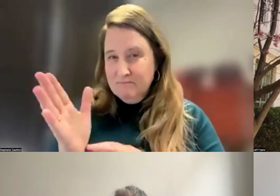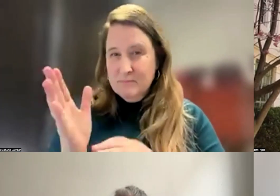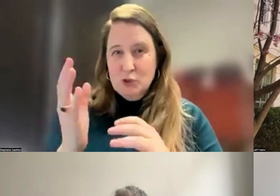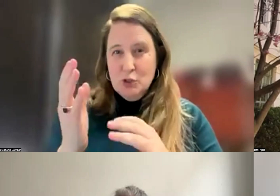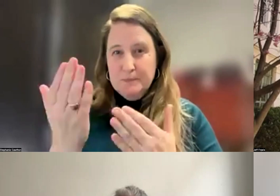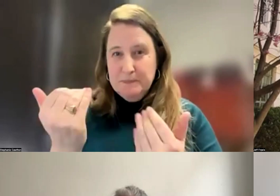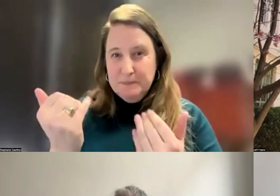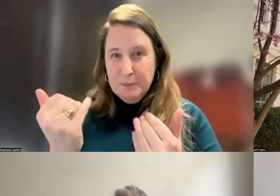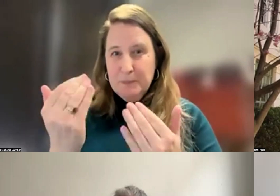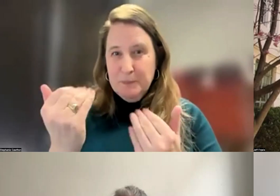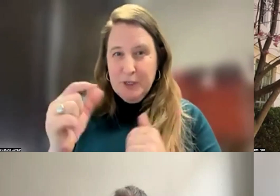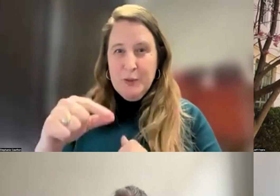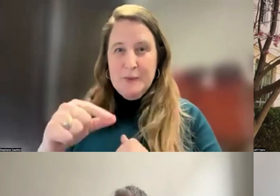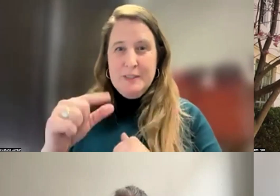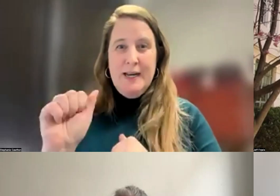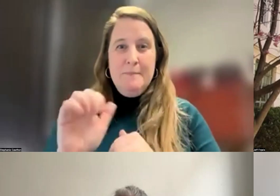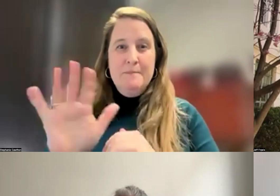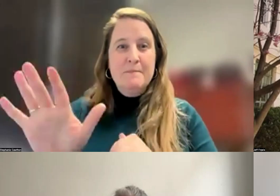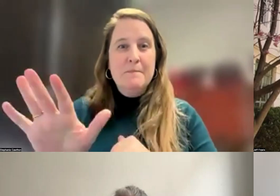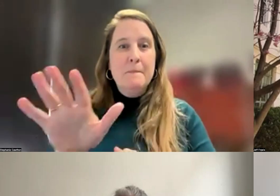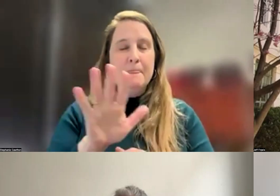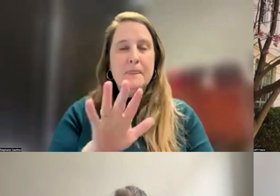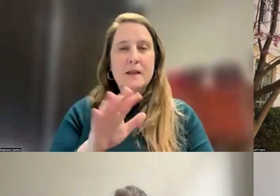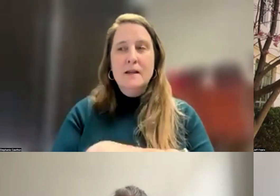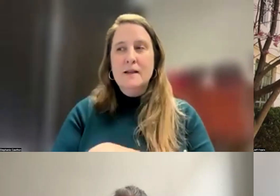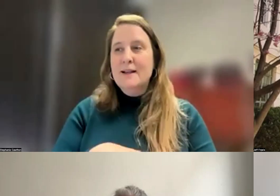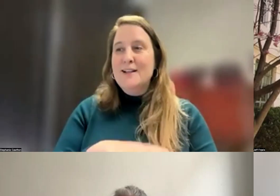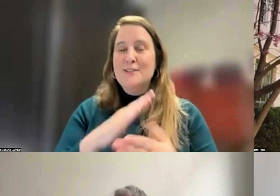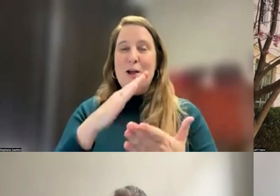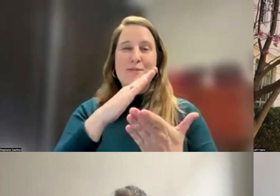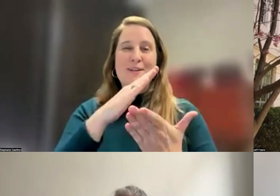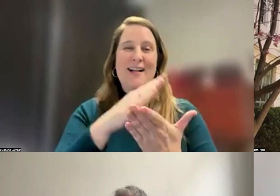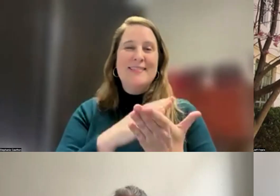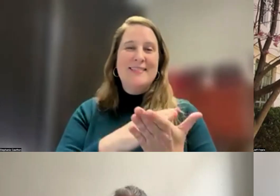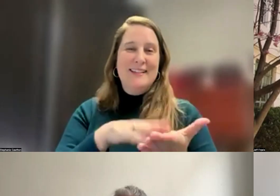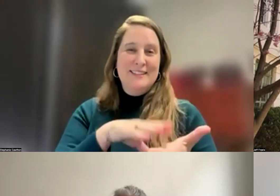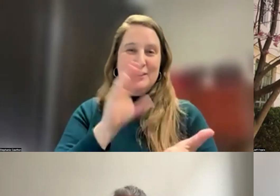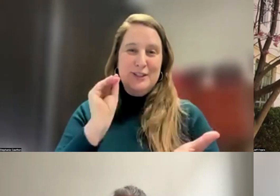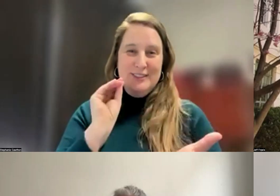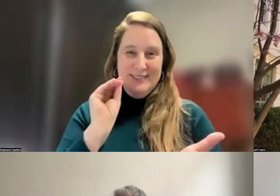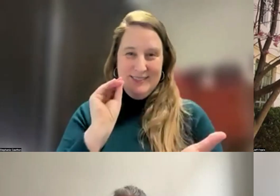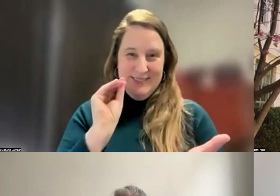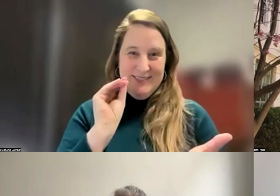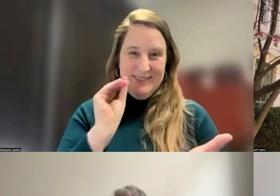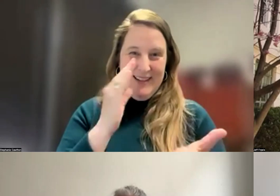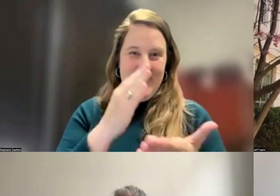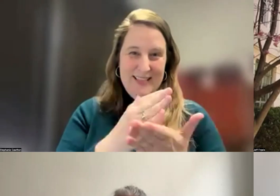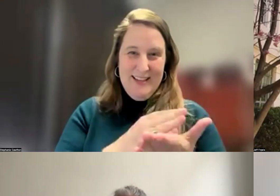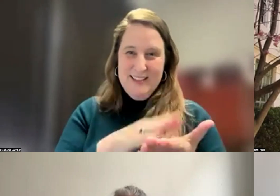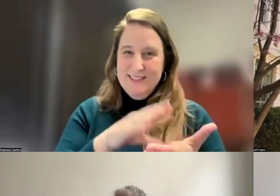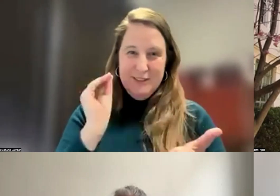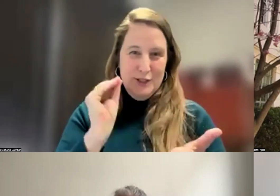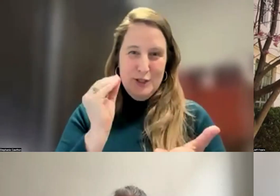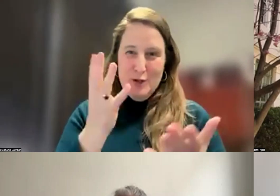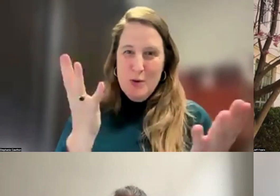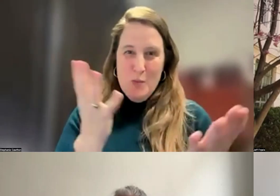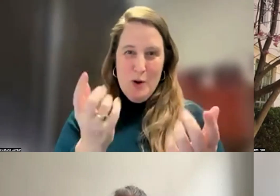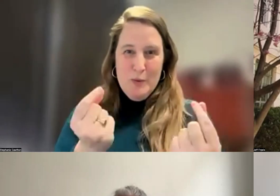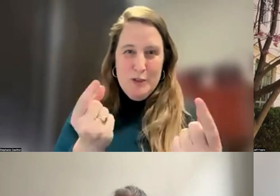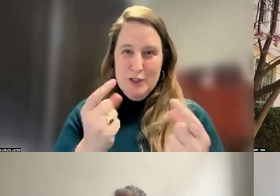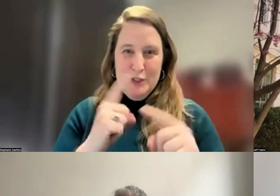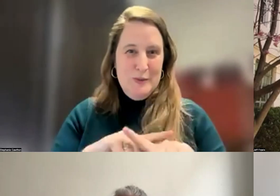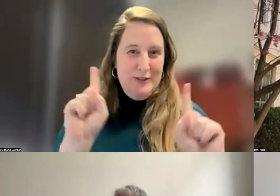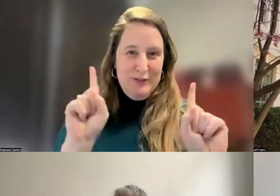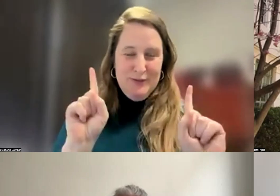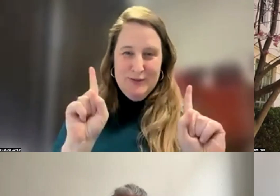set aside for that. So just be mindful of that. You can use the Q&A feature or the chat box. All right, back to you